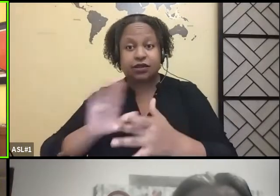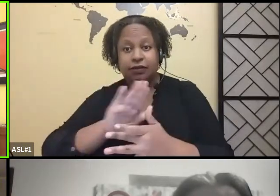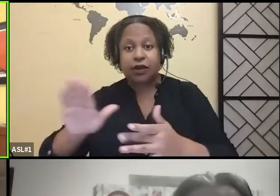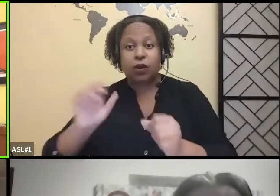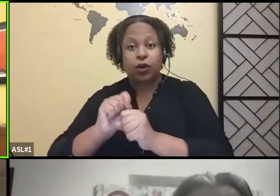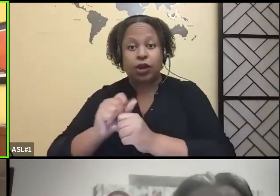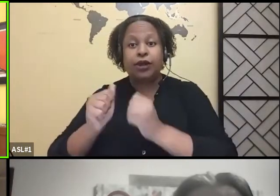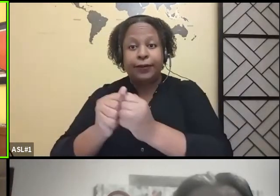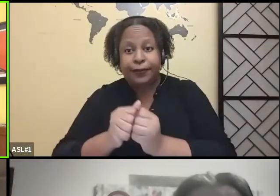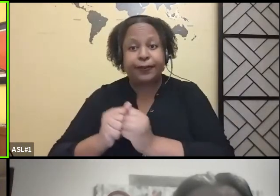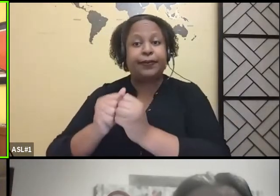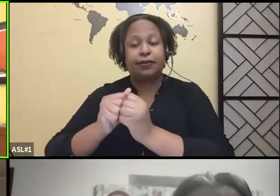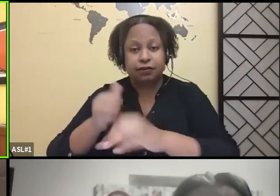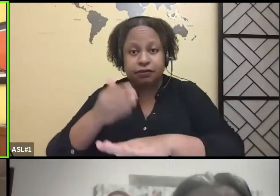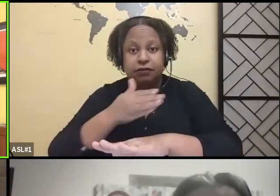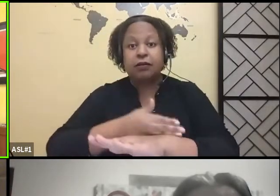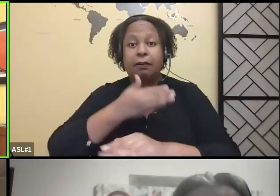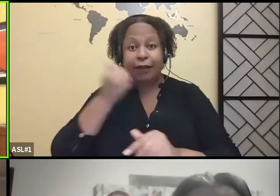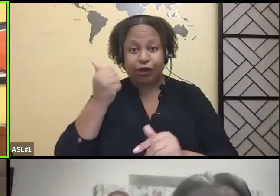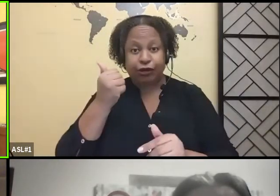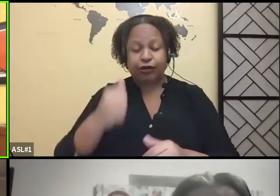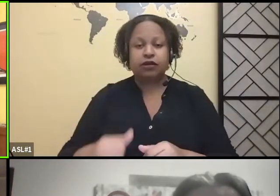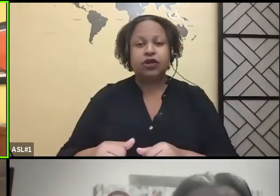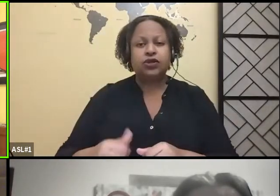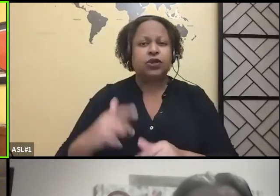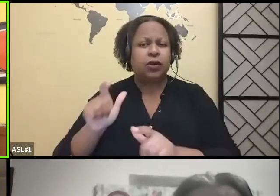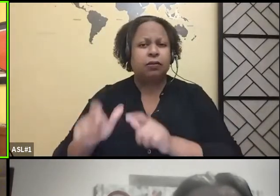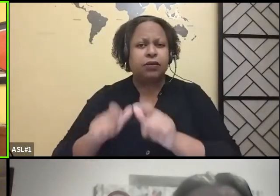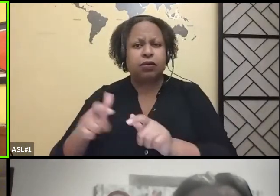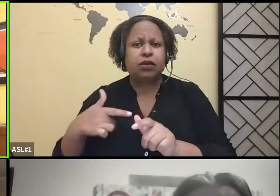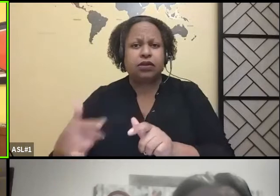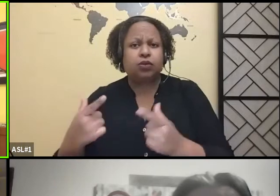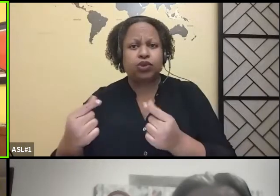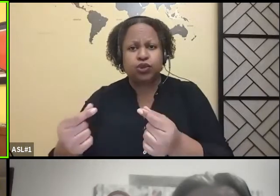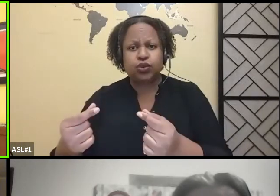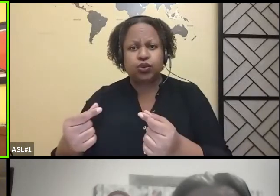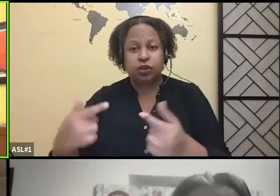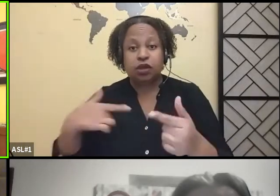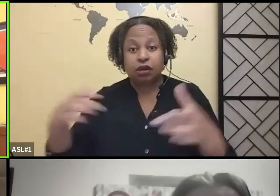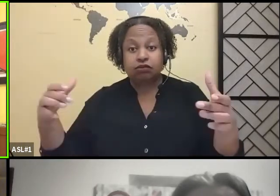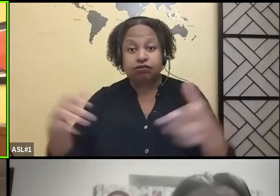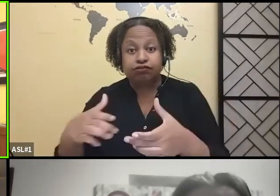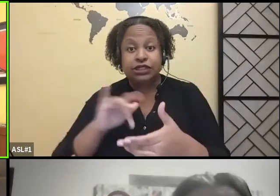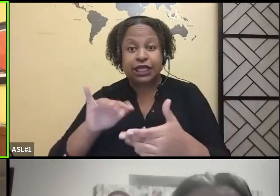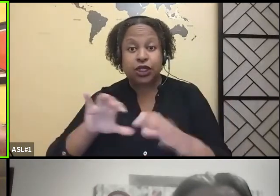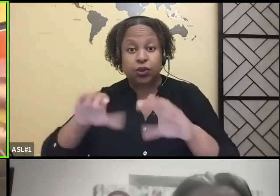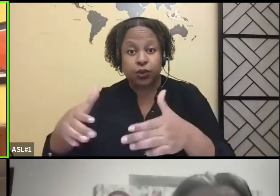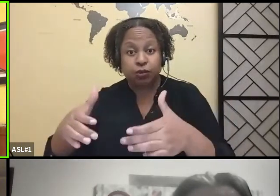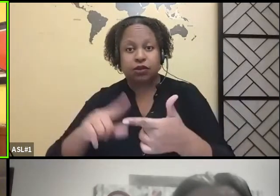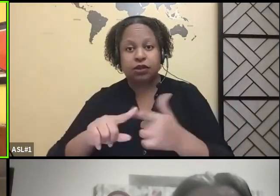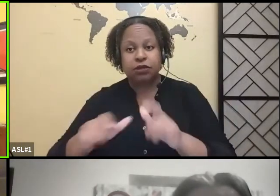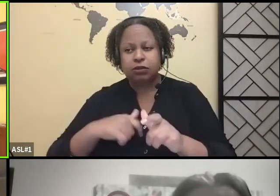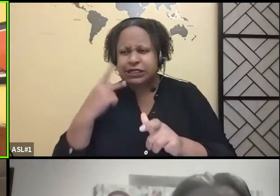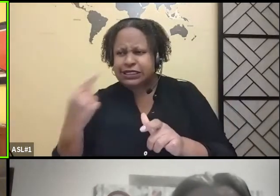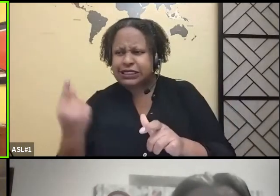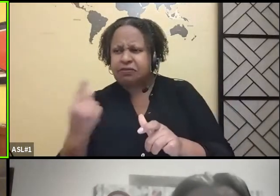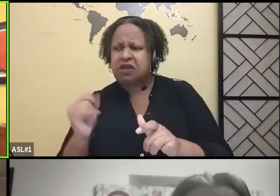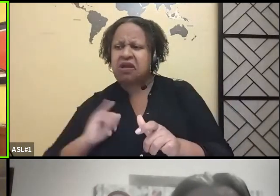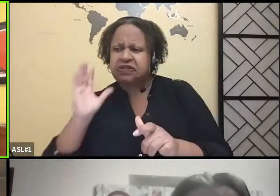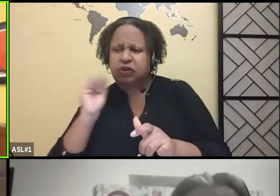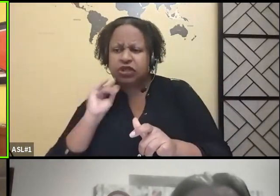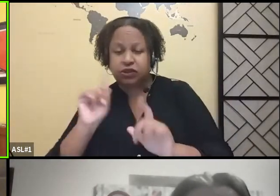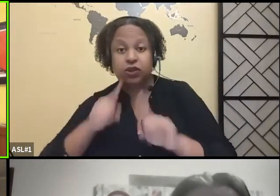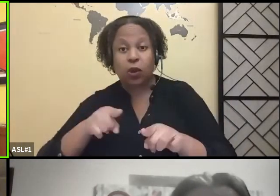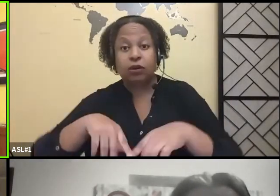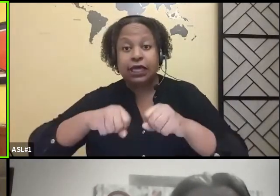what form does this study take? All kinds. There are study groups, there, you know, people take actual classes, people do Social Justice